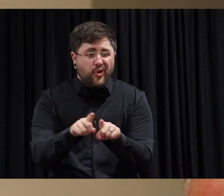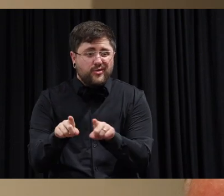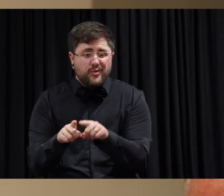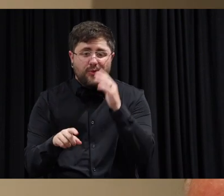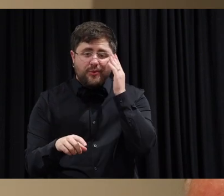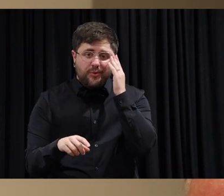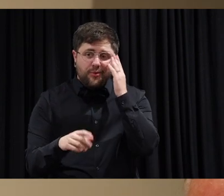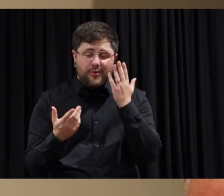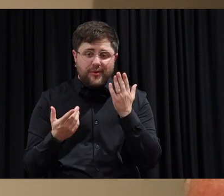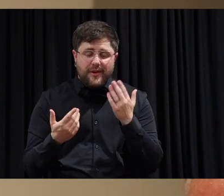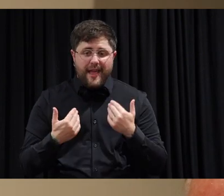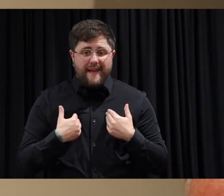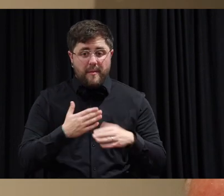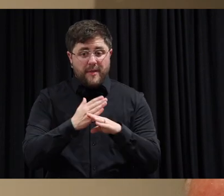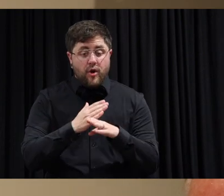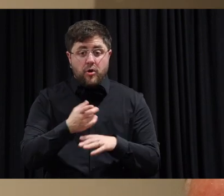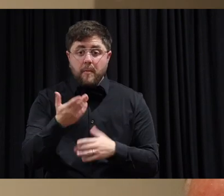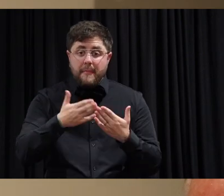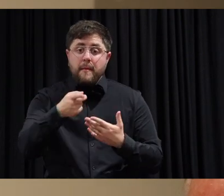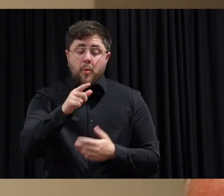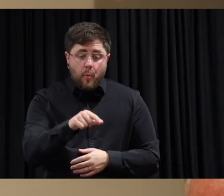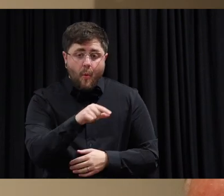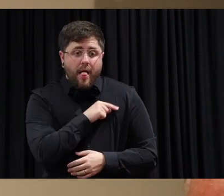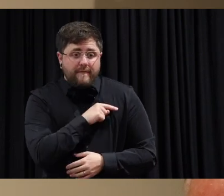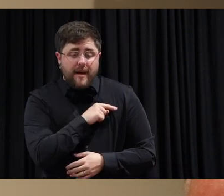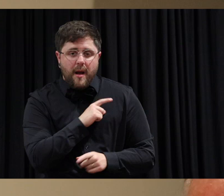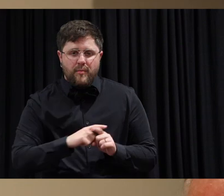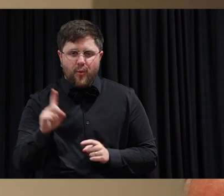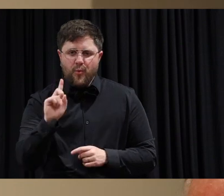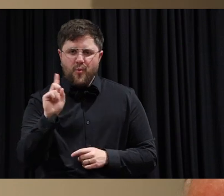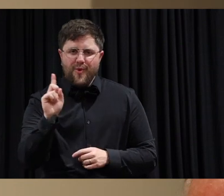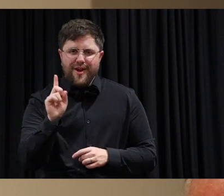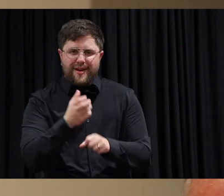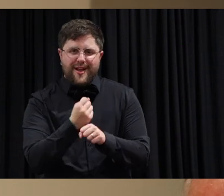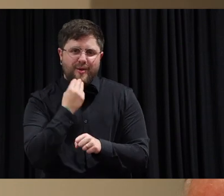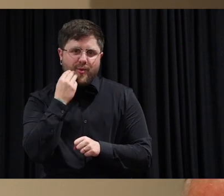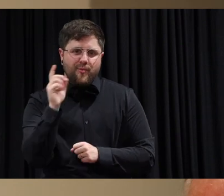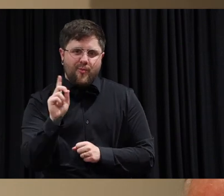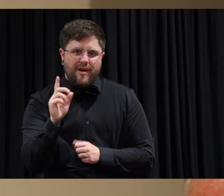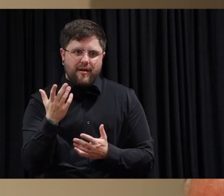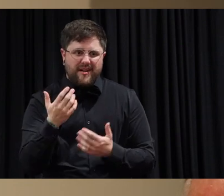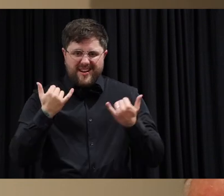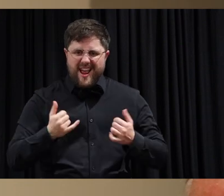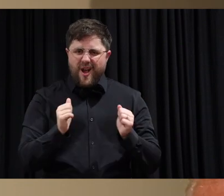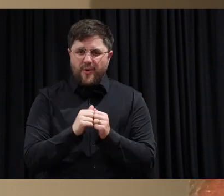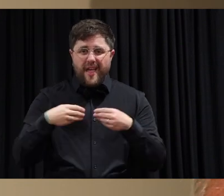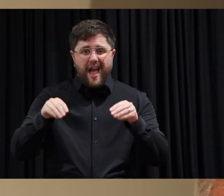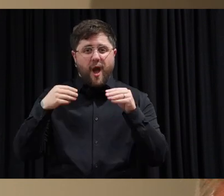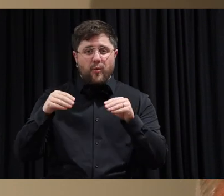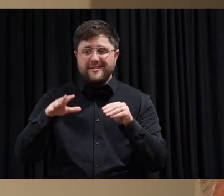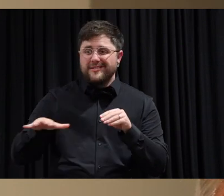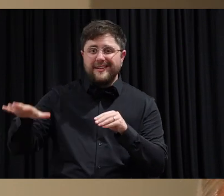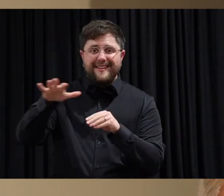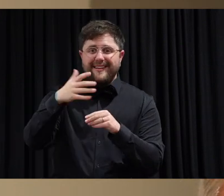there's the barrier of, even if you could qualify, where are you going to get a home, especially in this housing market, because